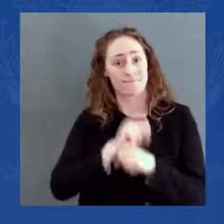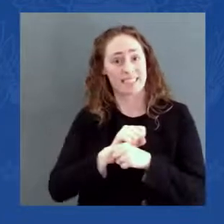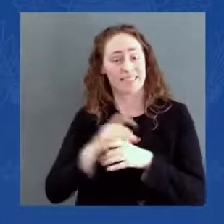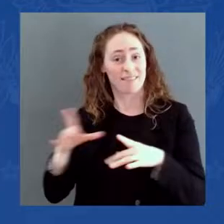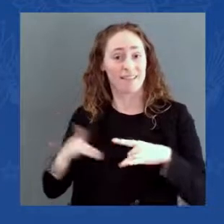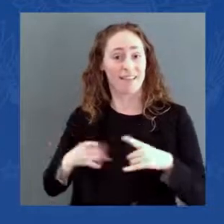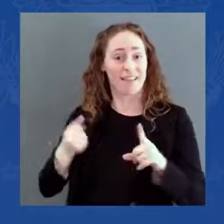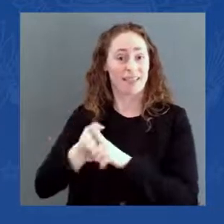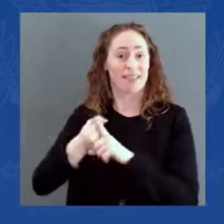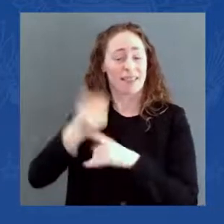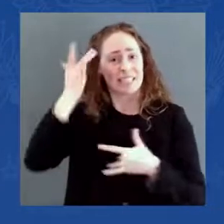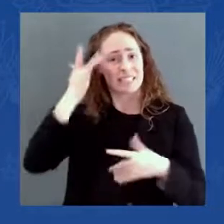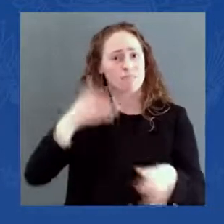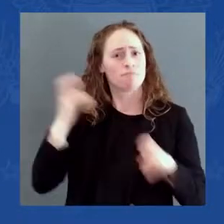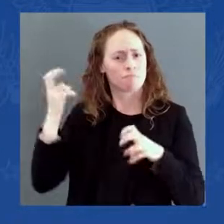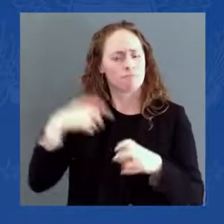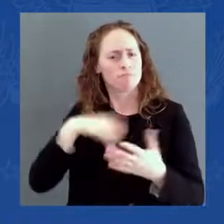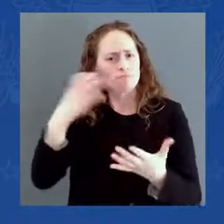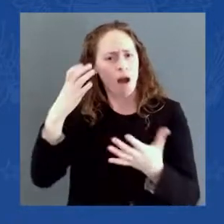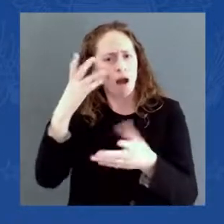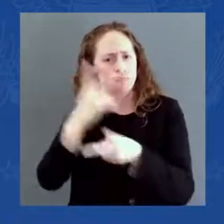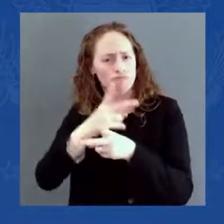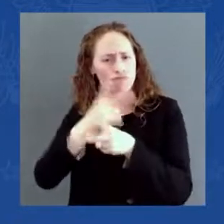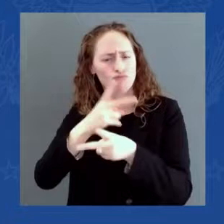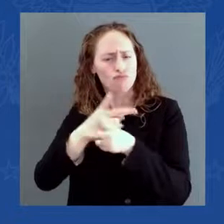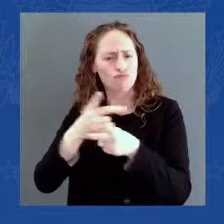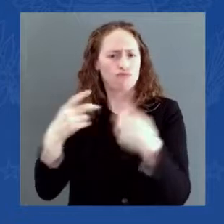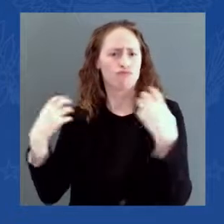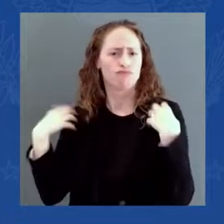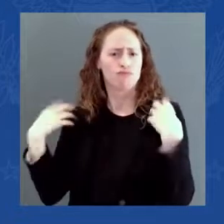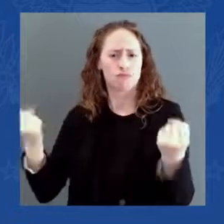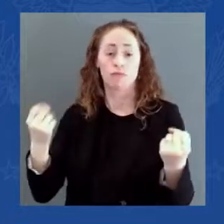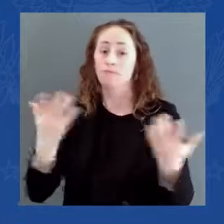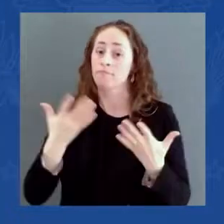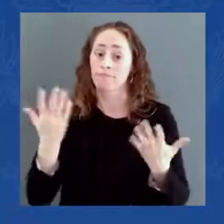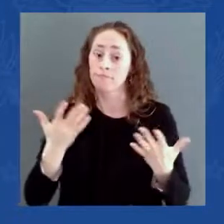work. They provide needed staff for staff overruns,